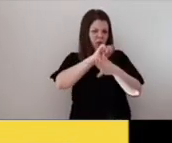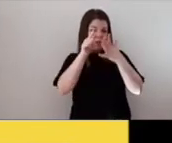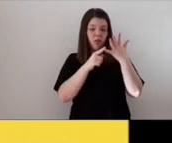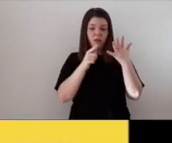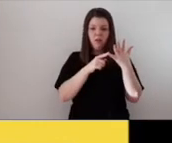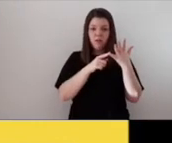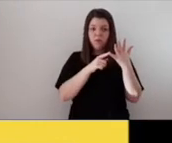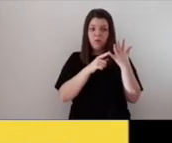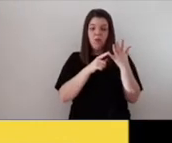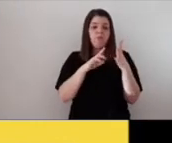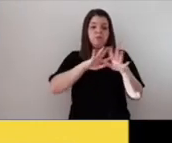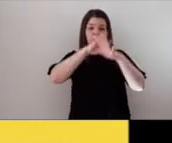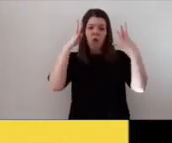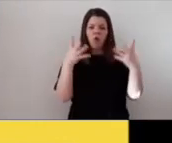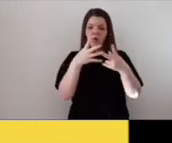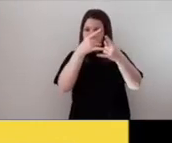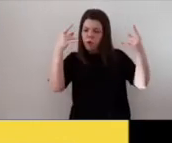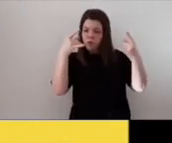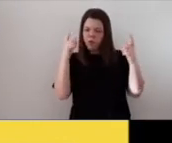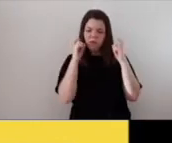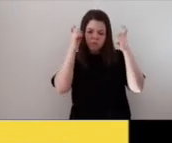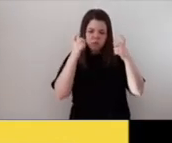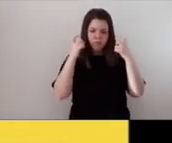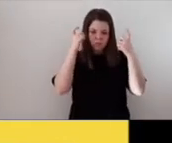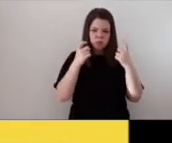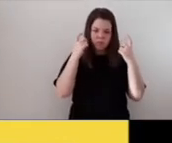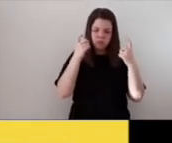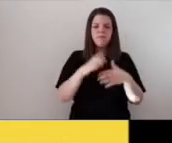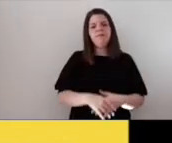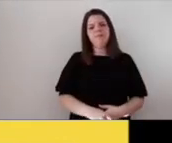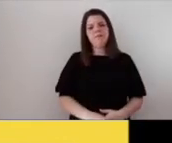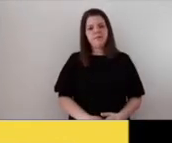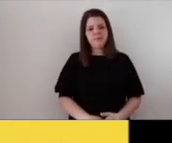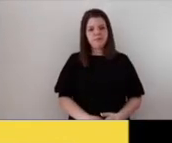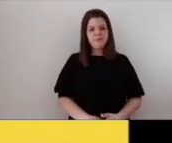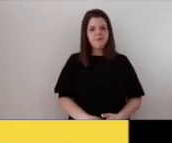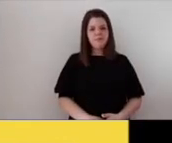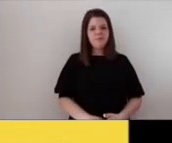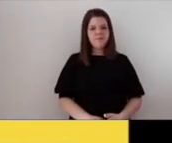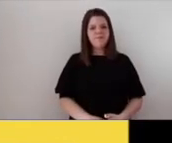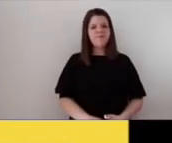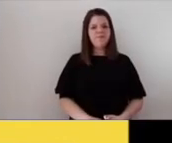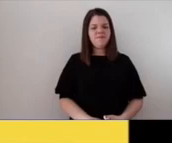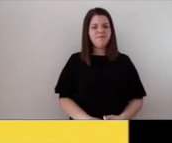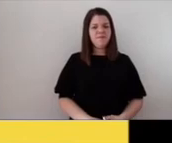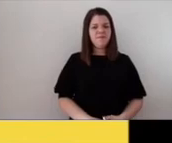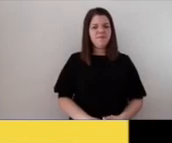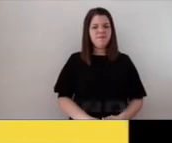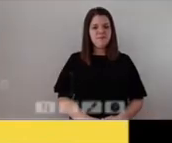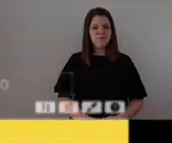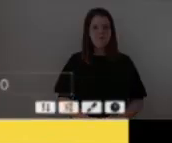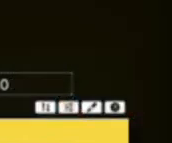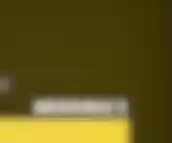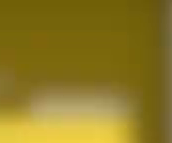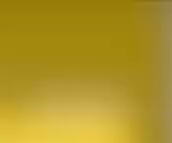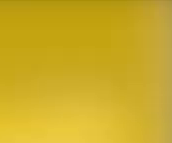environment where they cannot listen to the audio. People using a slow internet connection.